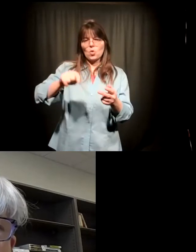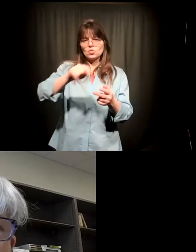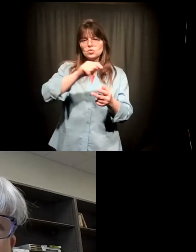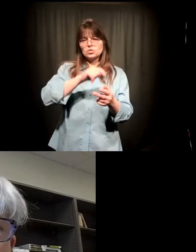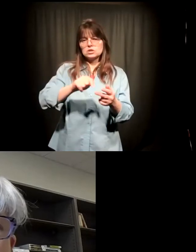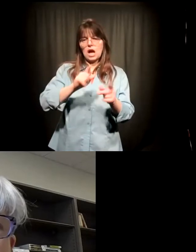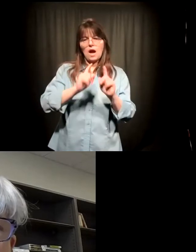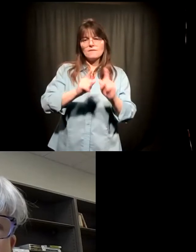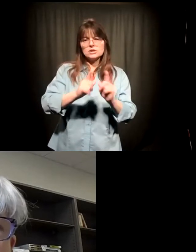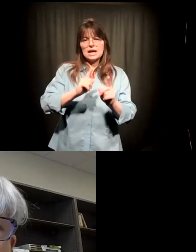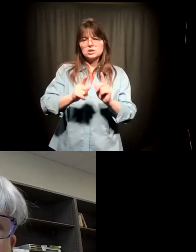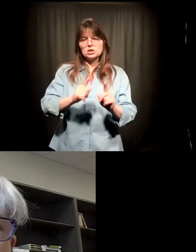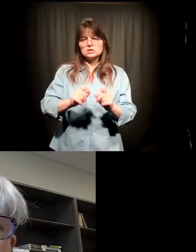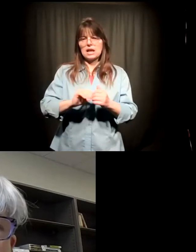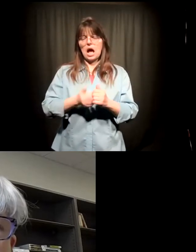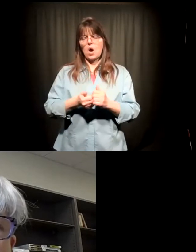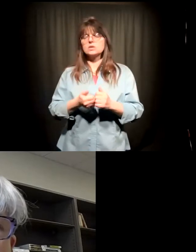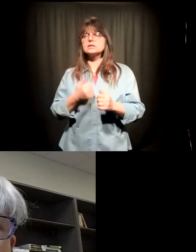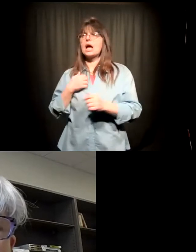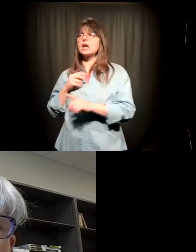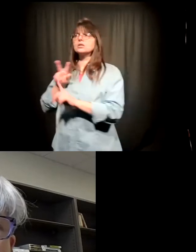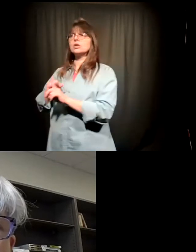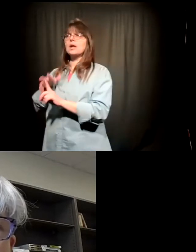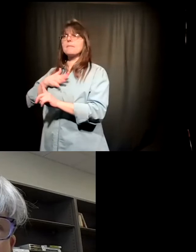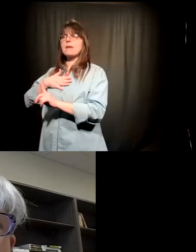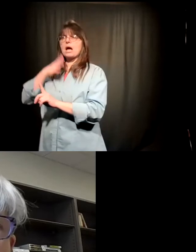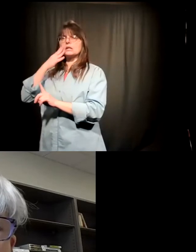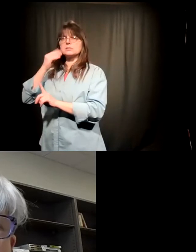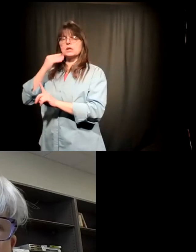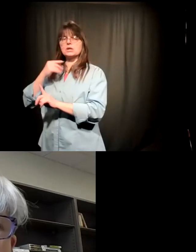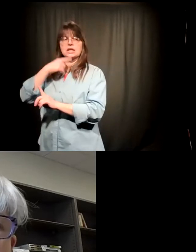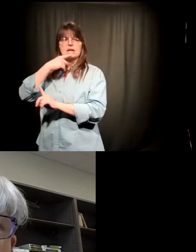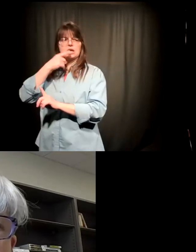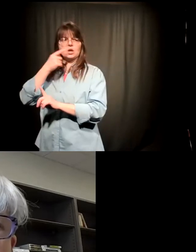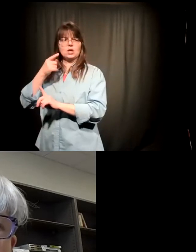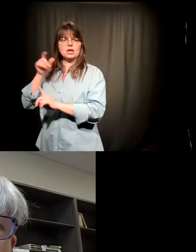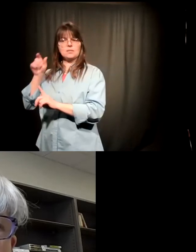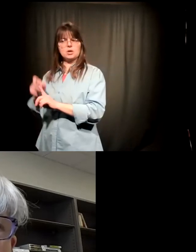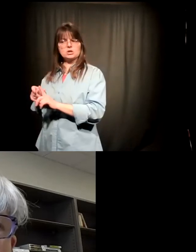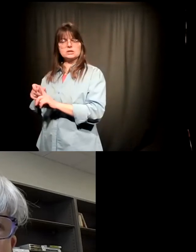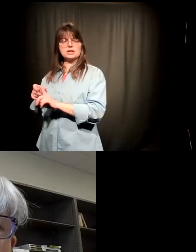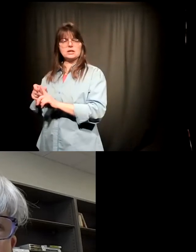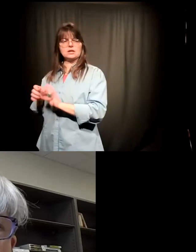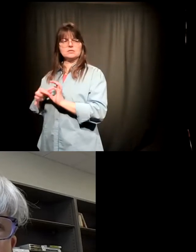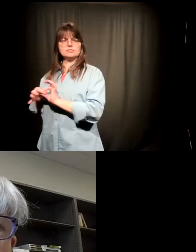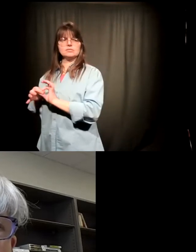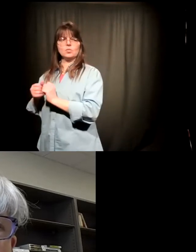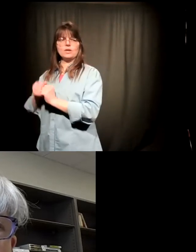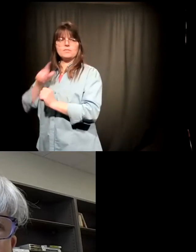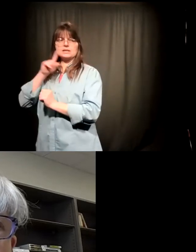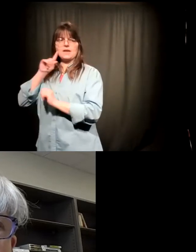more generally, have given you any insights into shifts in